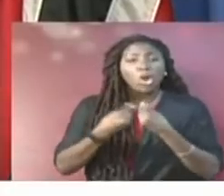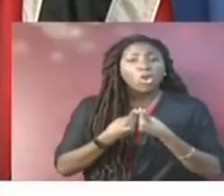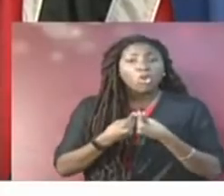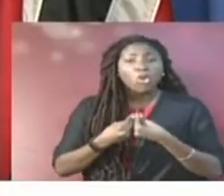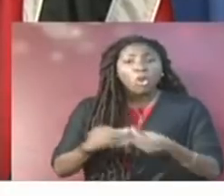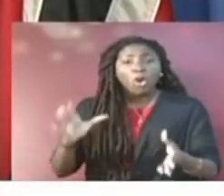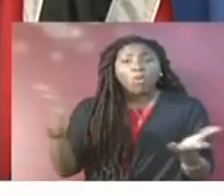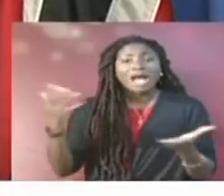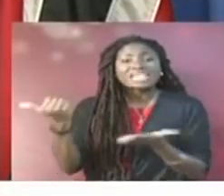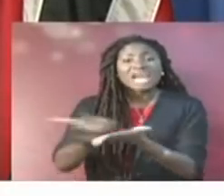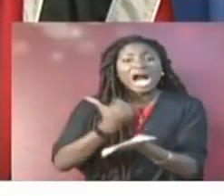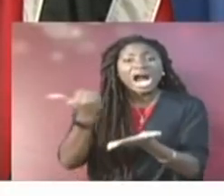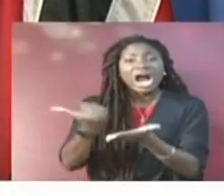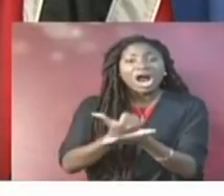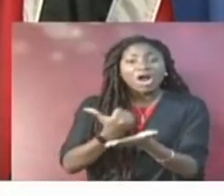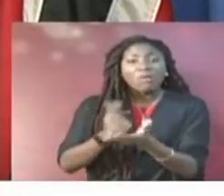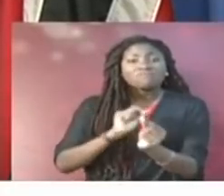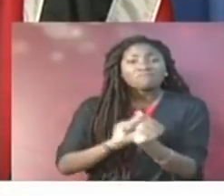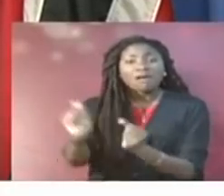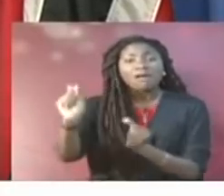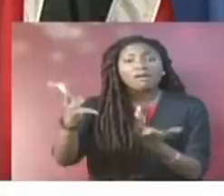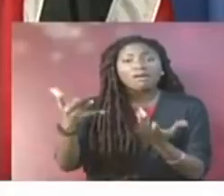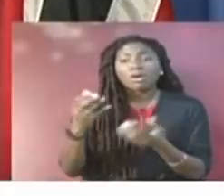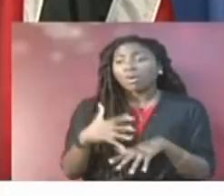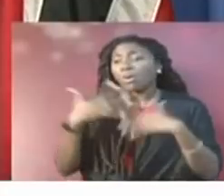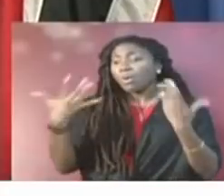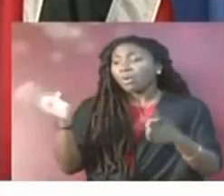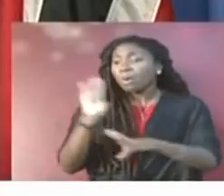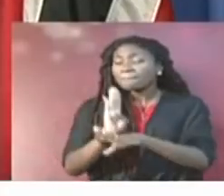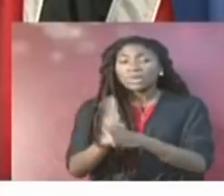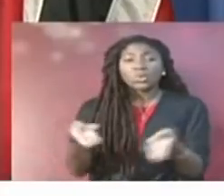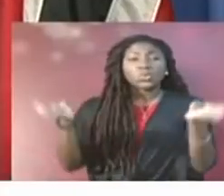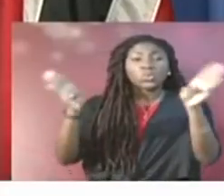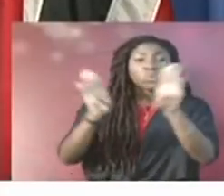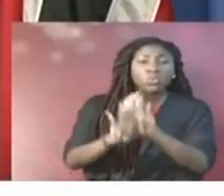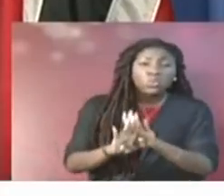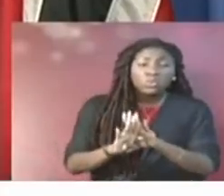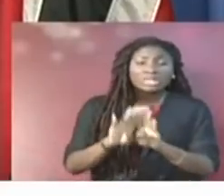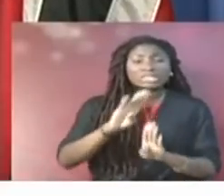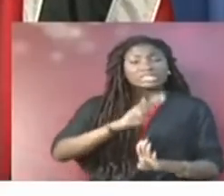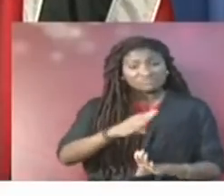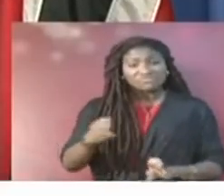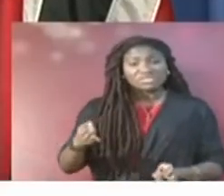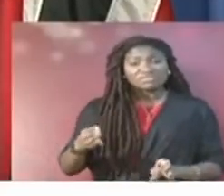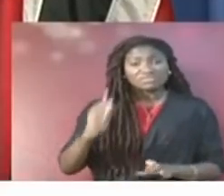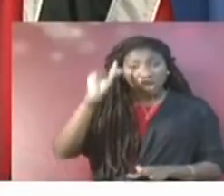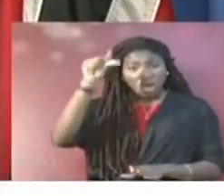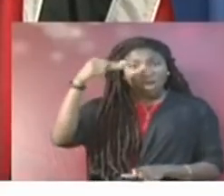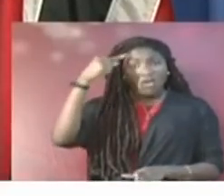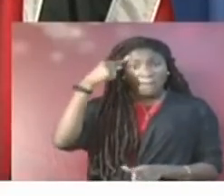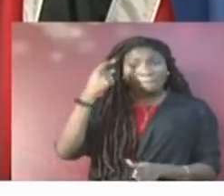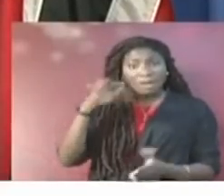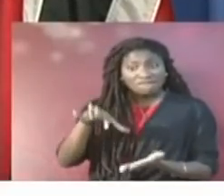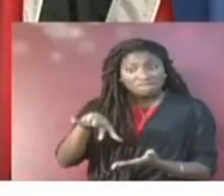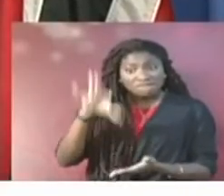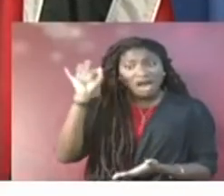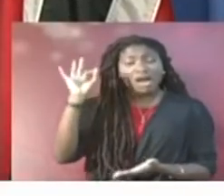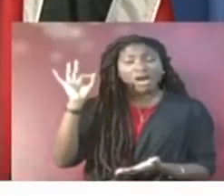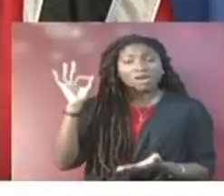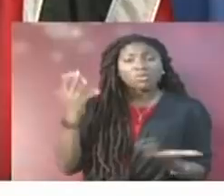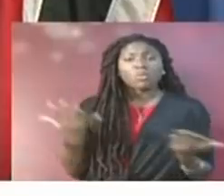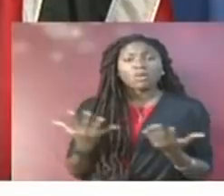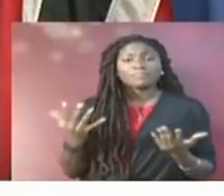income by virtue of the closure. One of the things we've been finding out, and I must say this to the country, what we did last